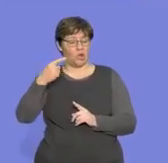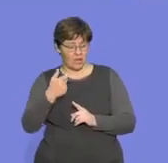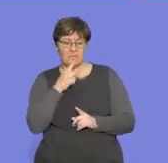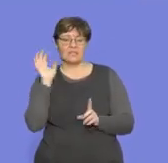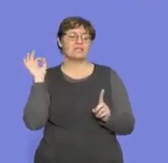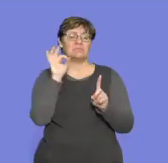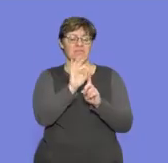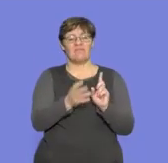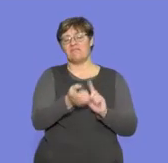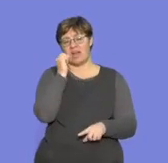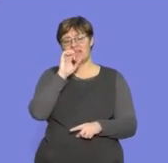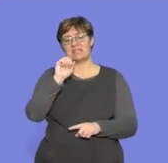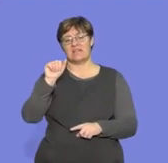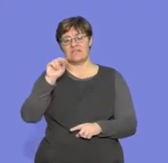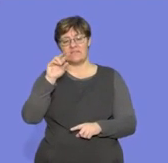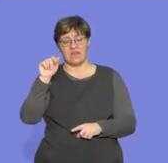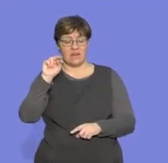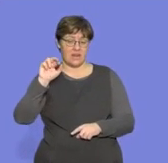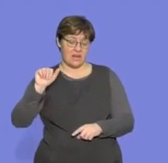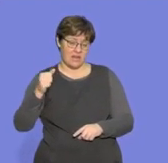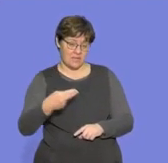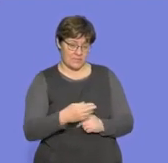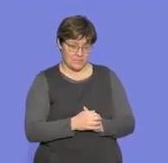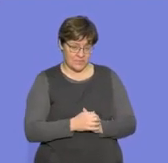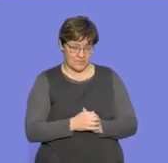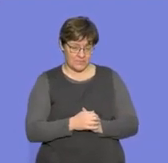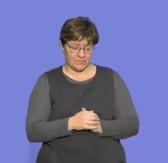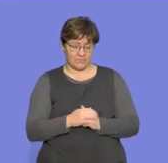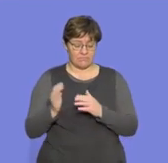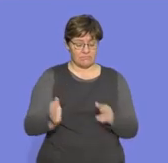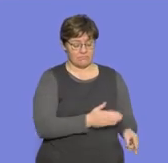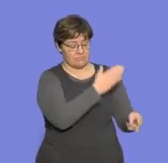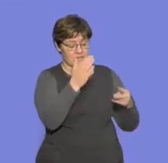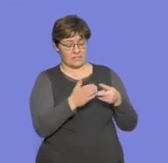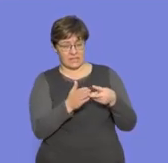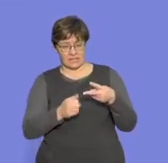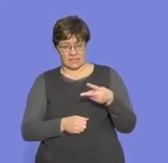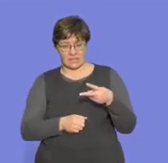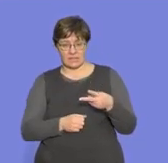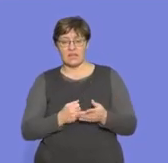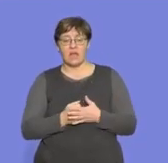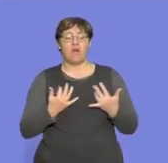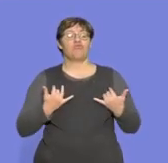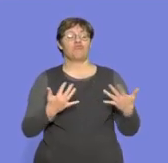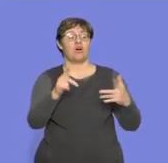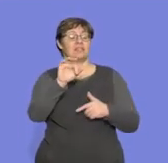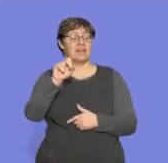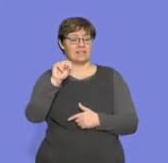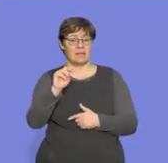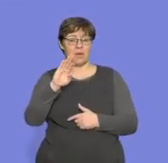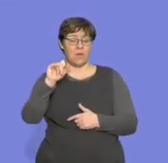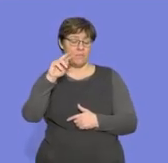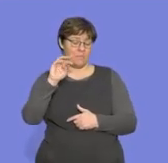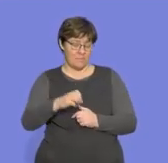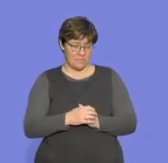typically found in your savannah biomes. Right, so the next biome is the grassland biome. If we go back to our chart, the